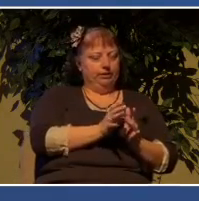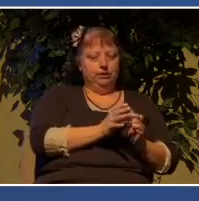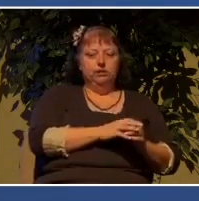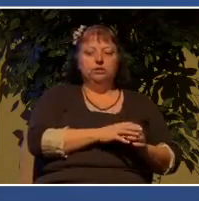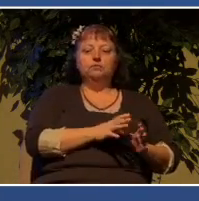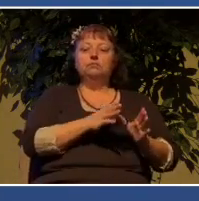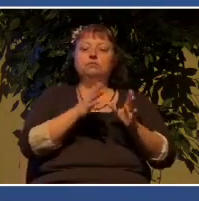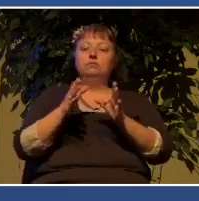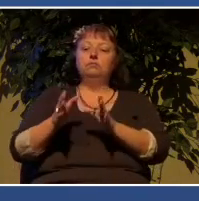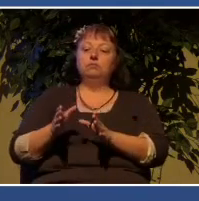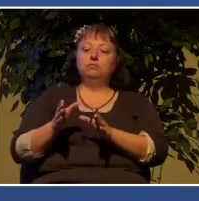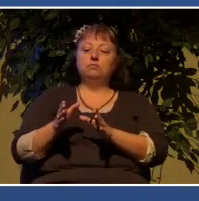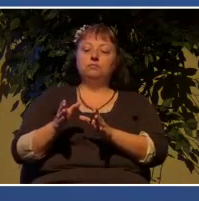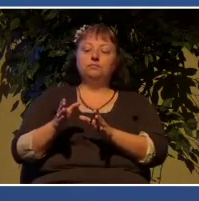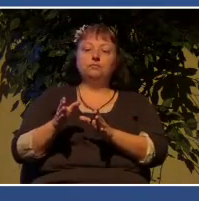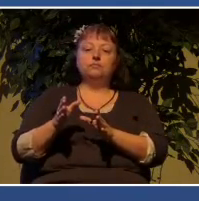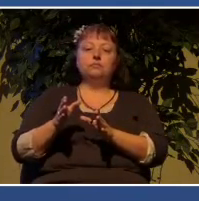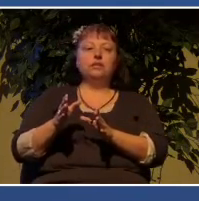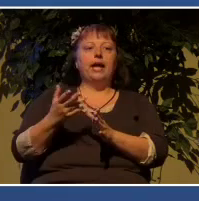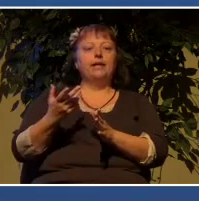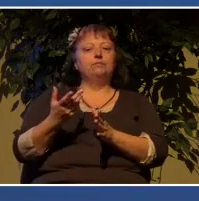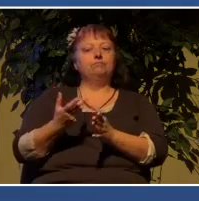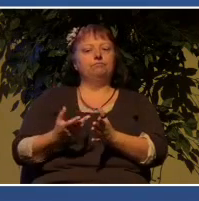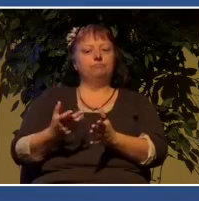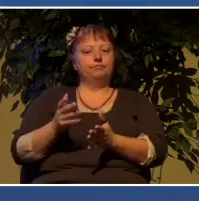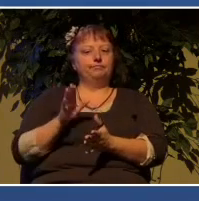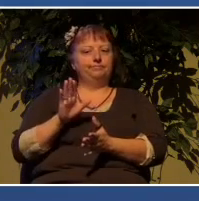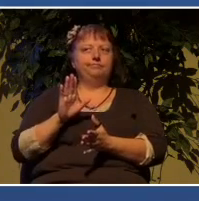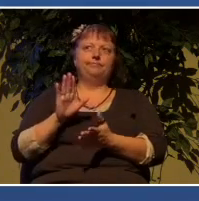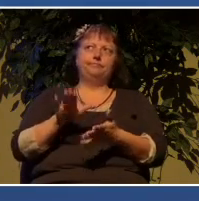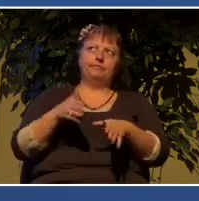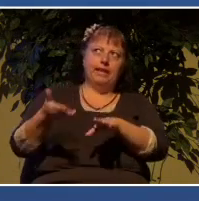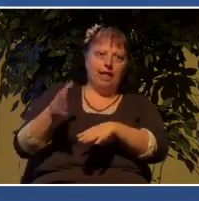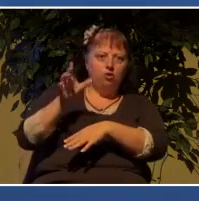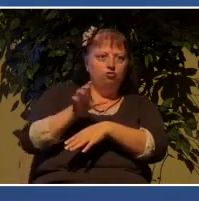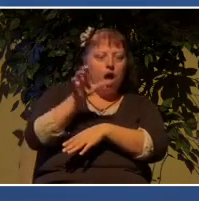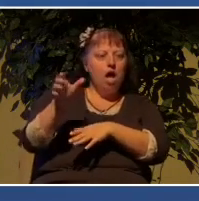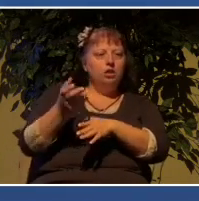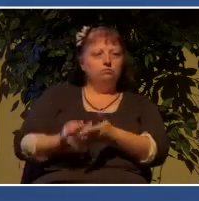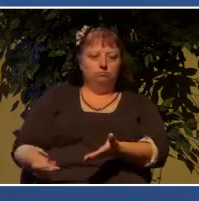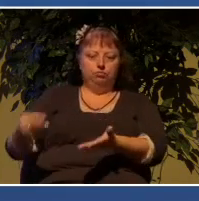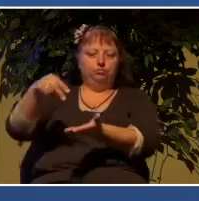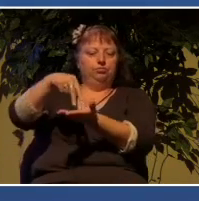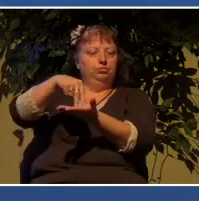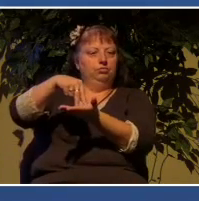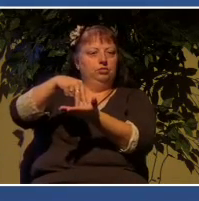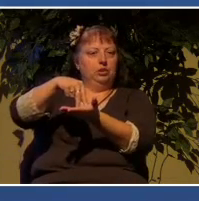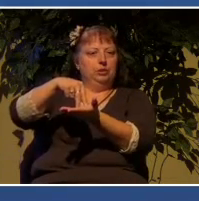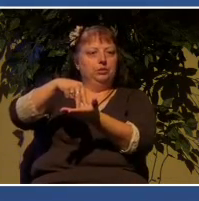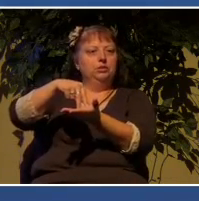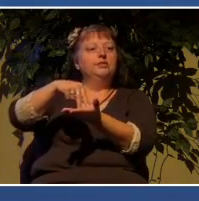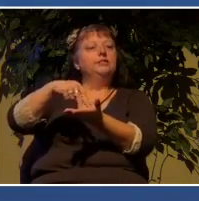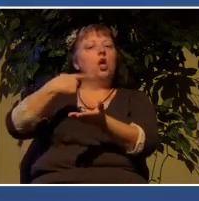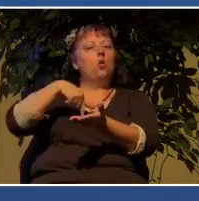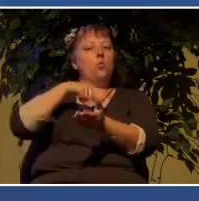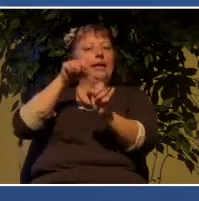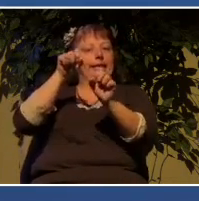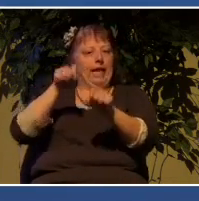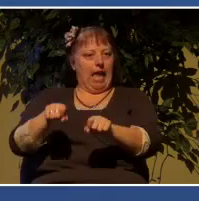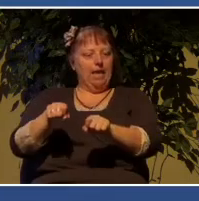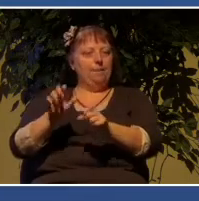dead so that we can qualify to be in the presence of God and to be his children. But the Holy